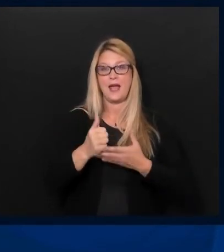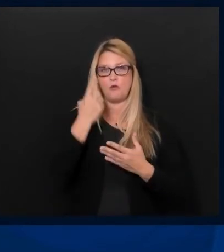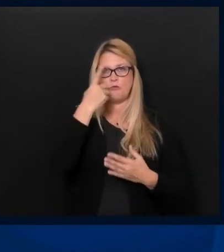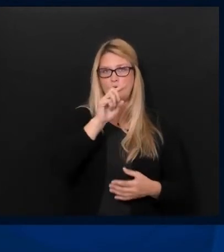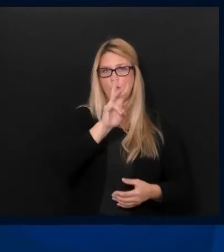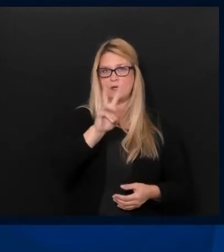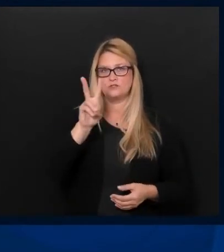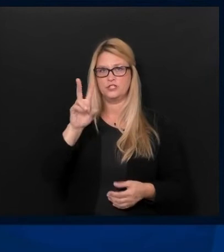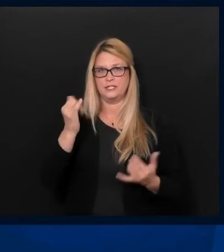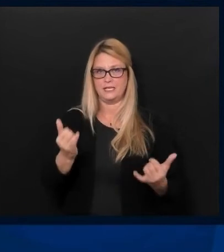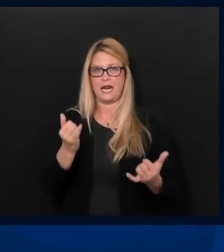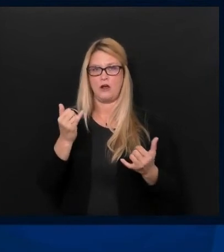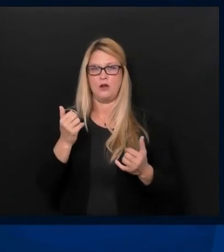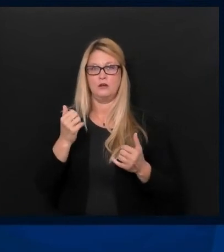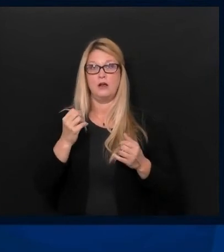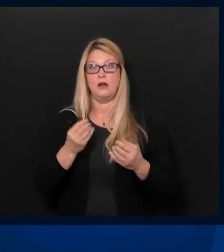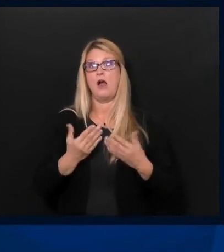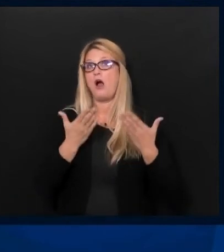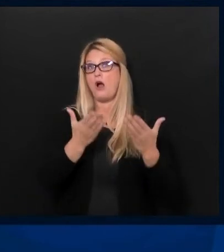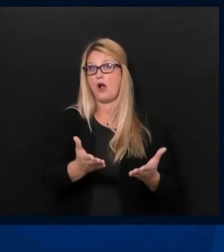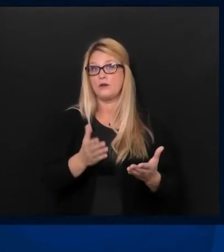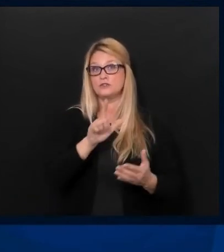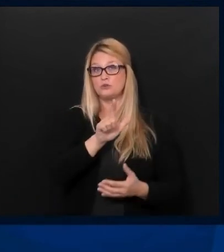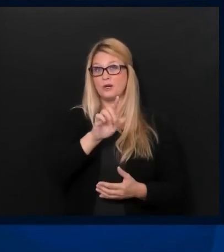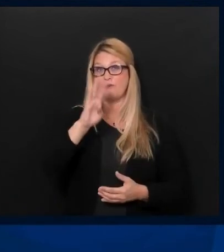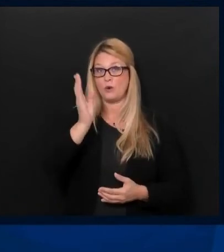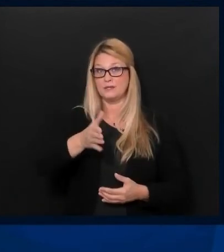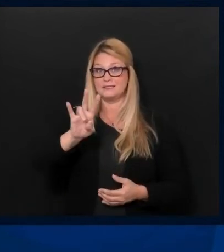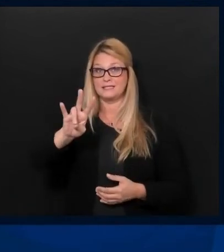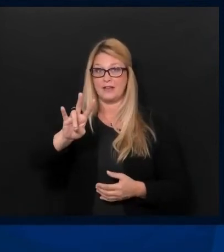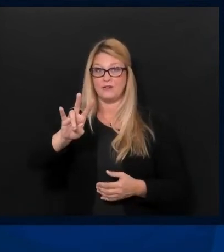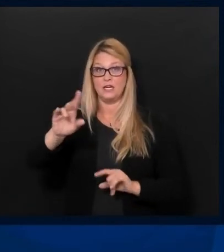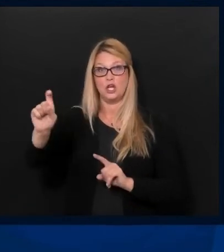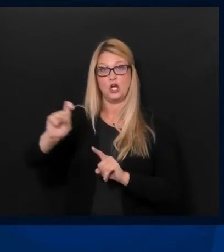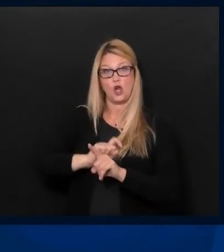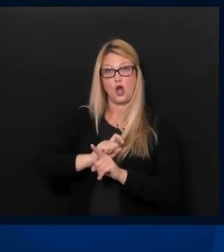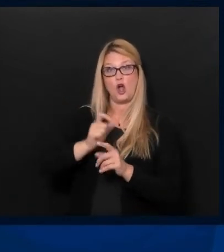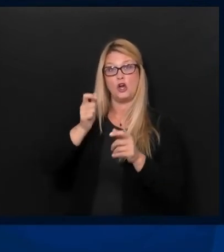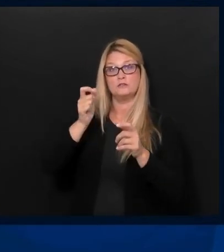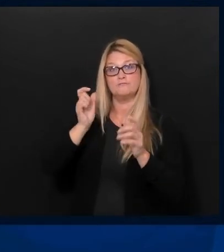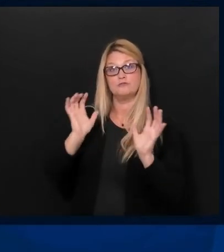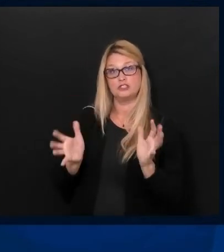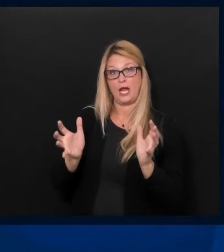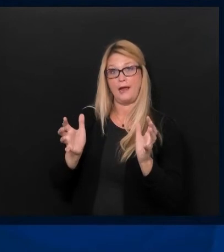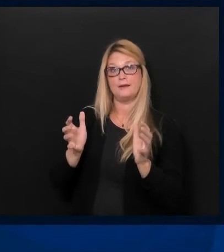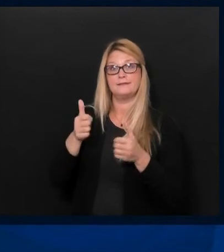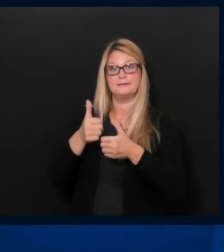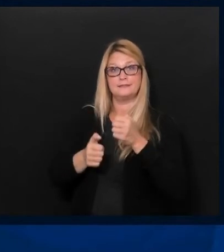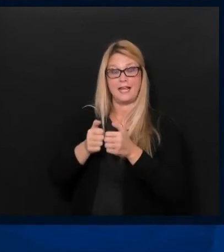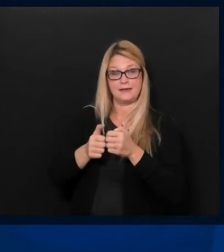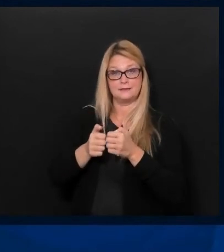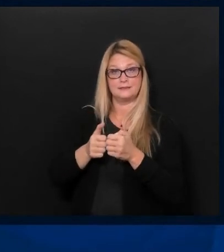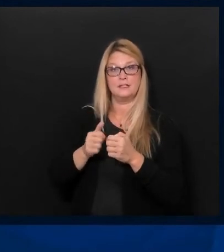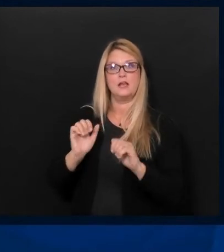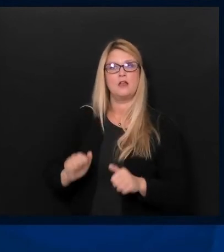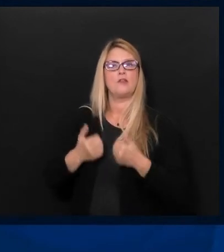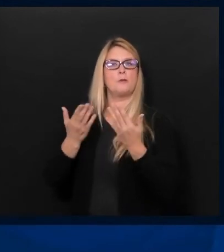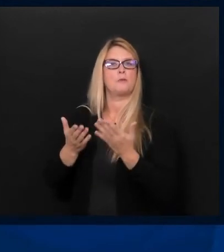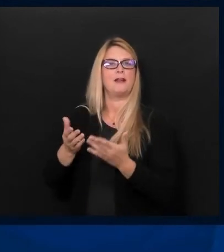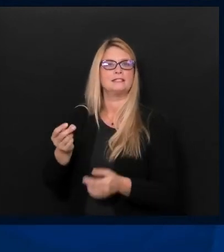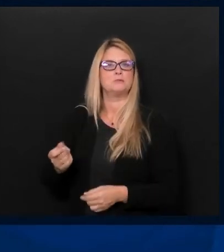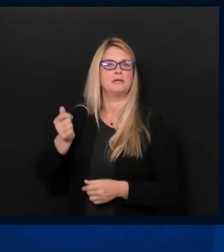offers a free 24/7 call, chat, and text line that provides immediate